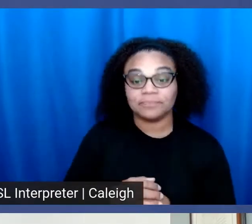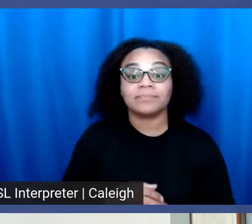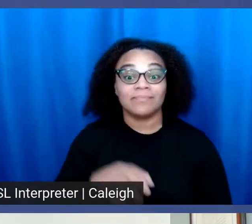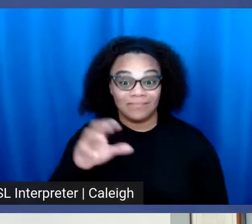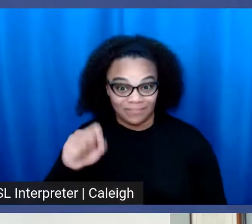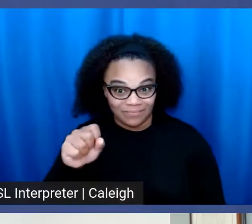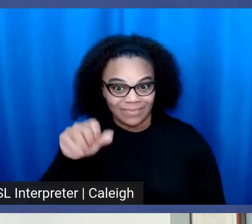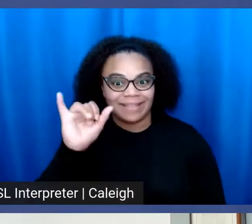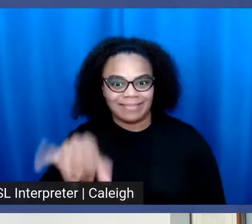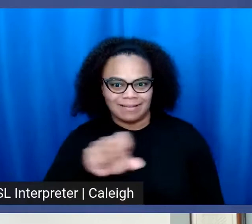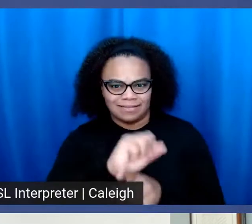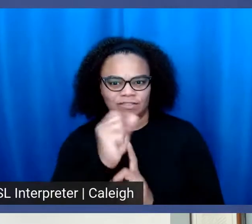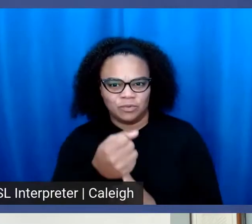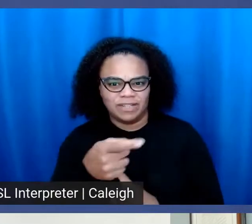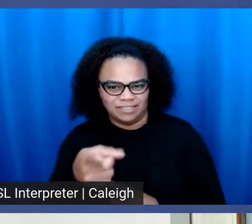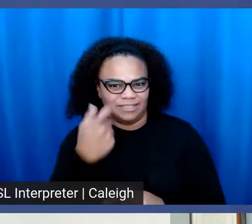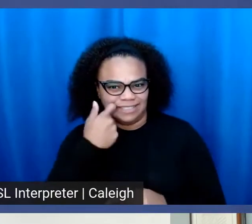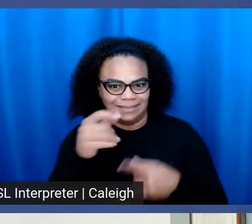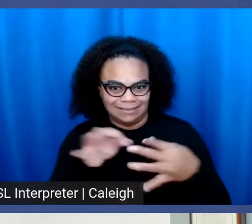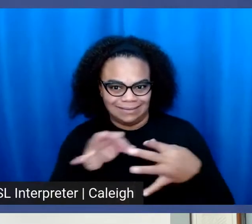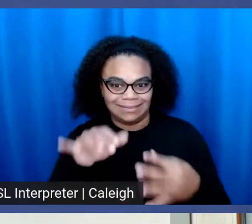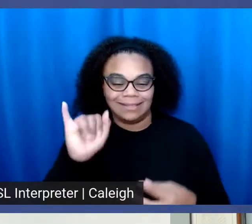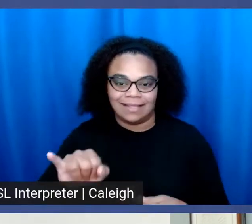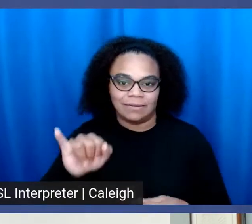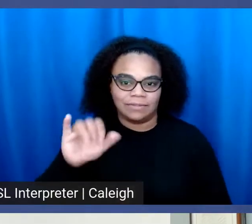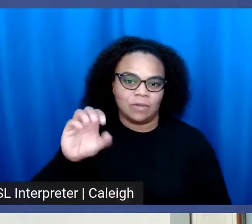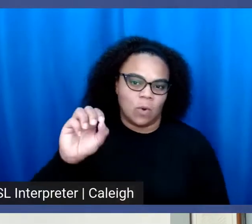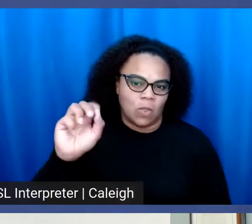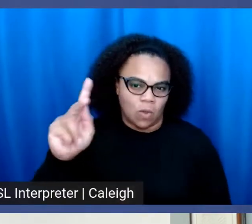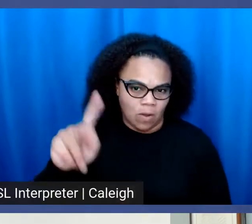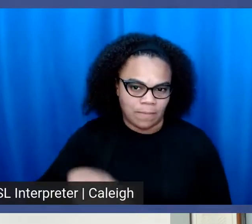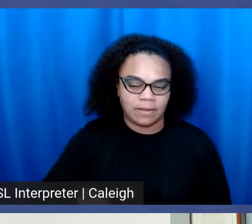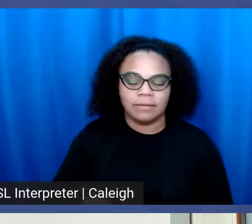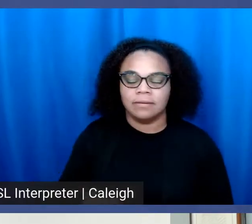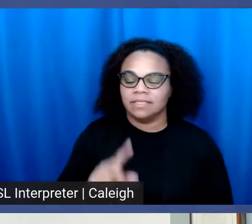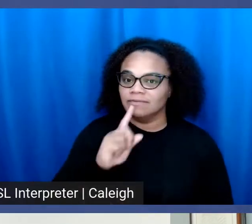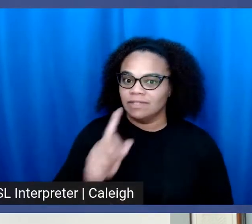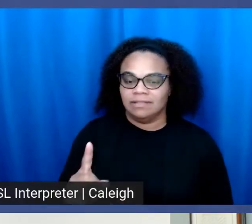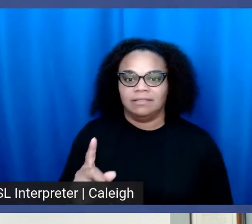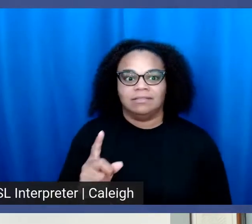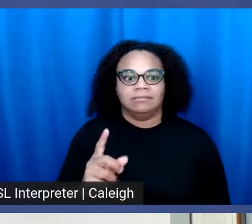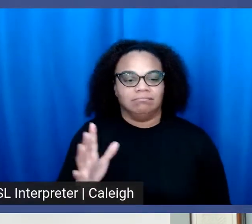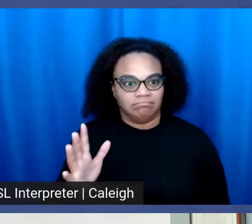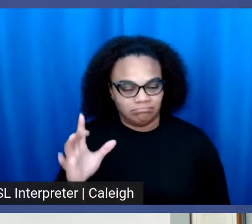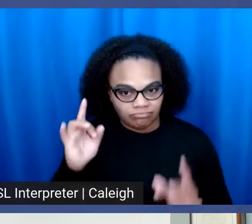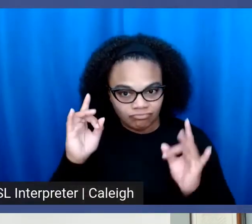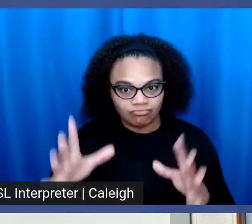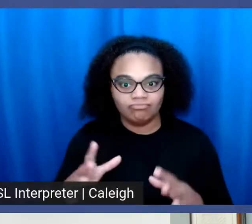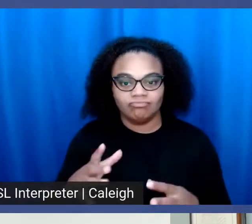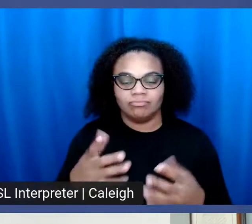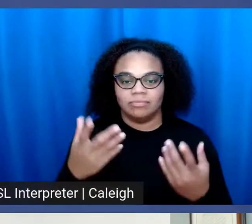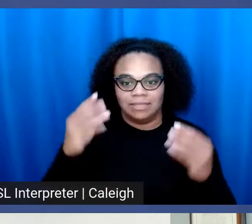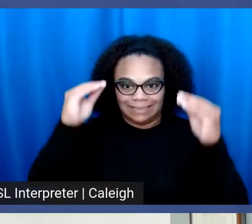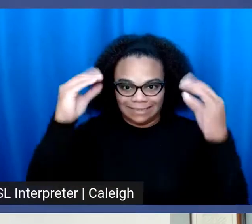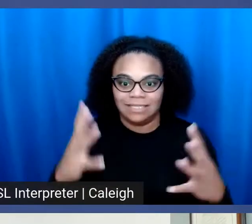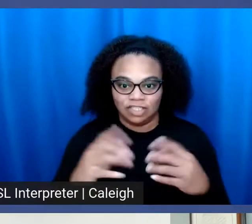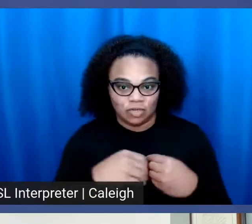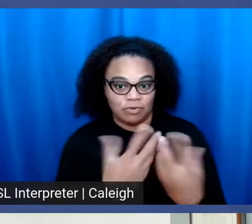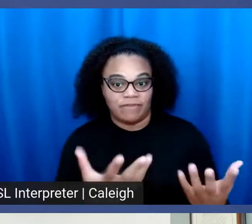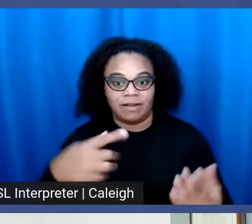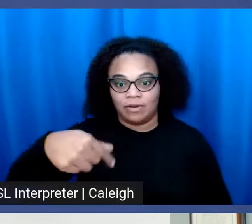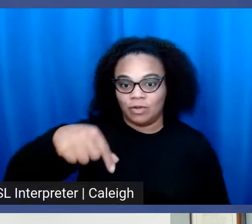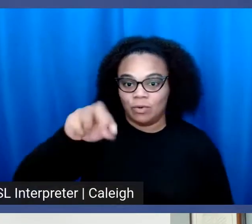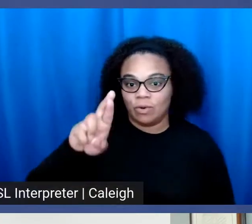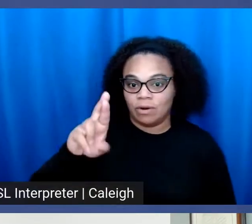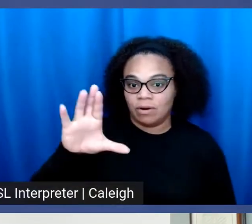Oklahoma, and that's chilling. The teacher provided a QR code to the Brooklyn Public Library, which earlier this year stepped